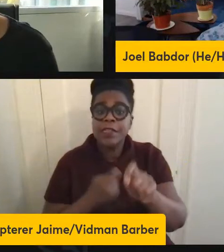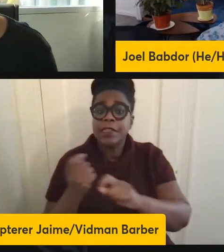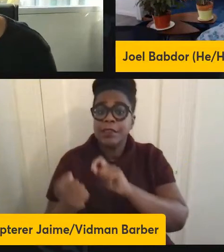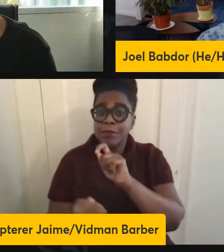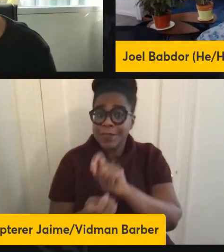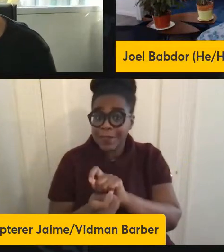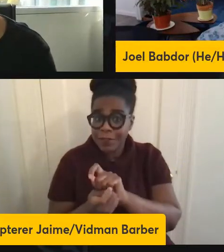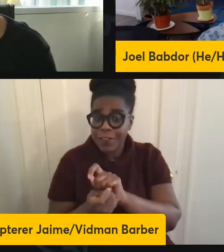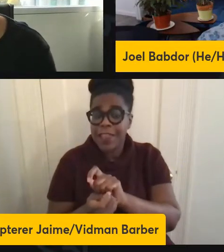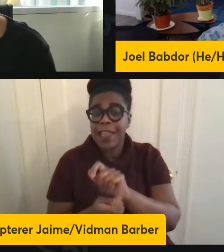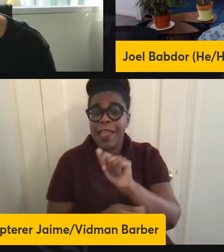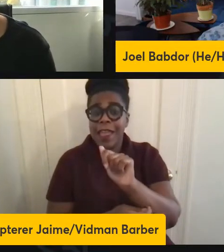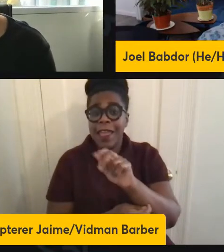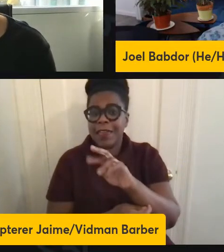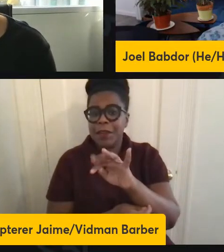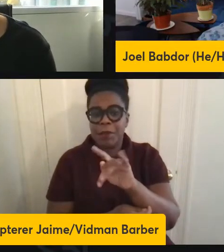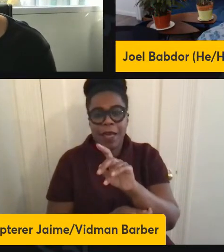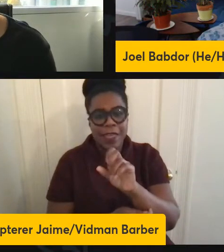patient cohort.